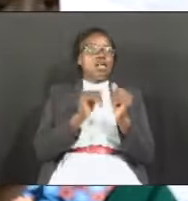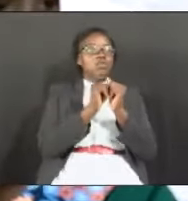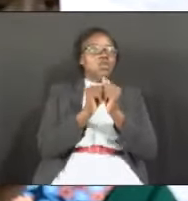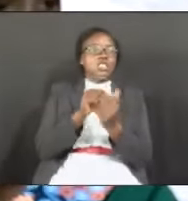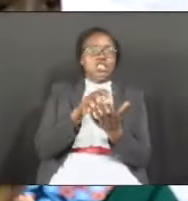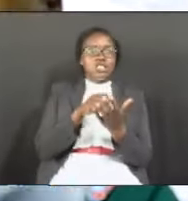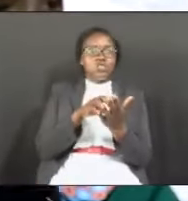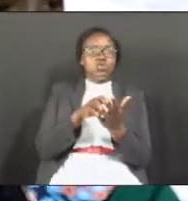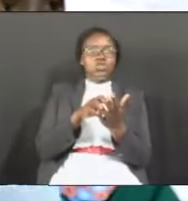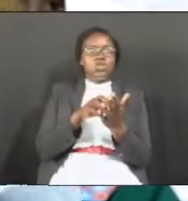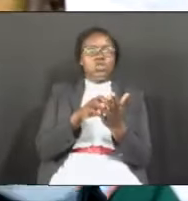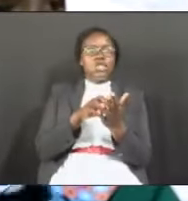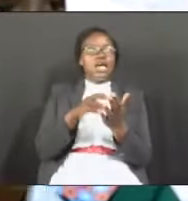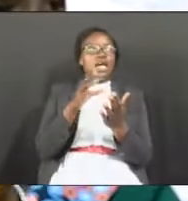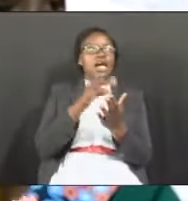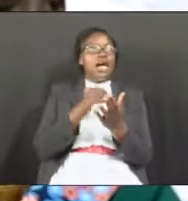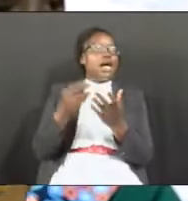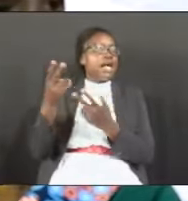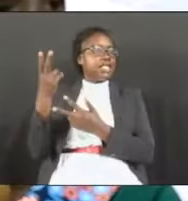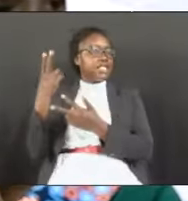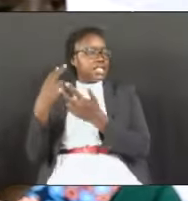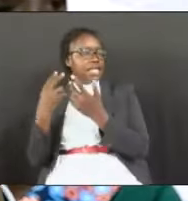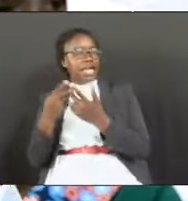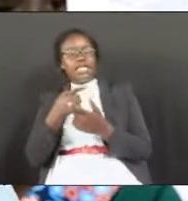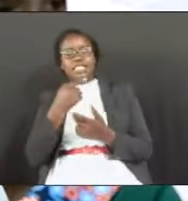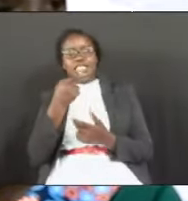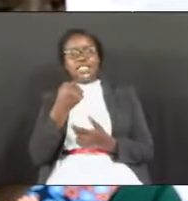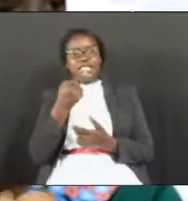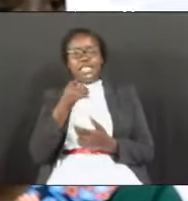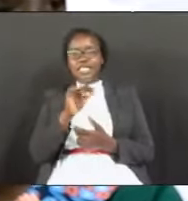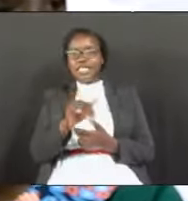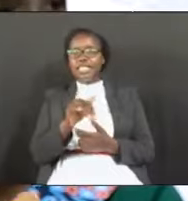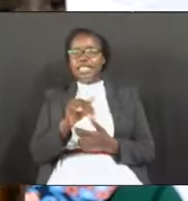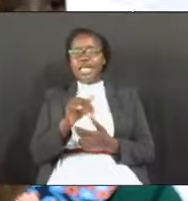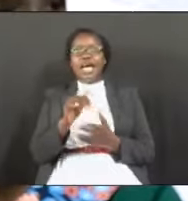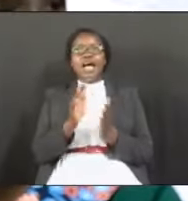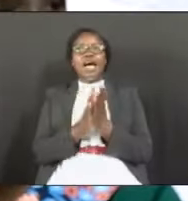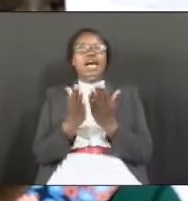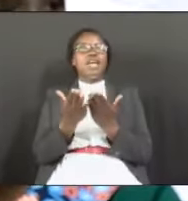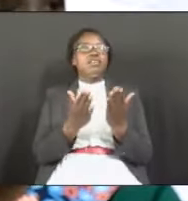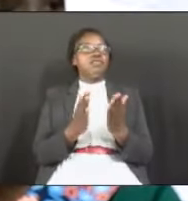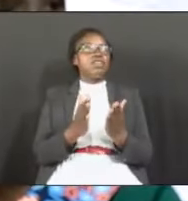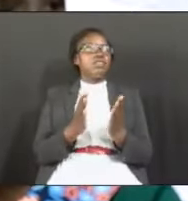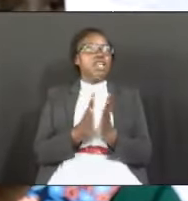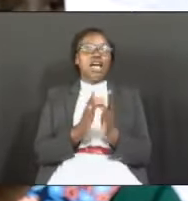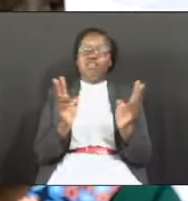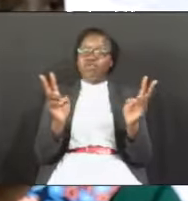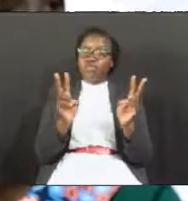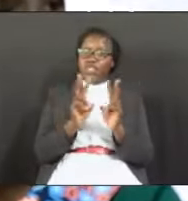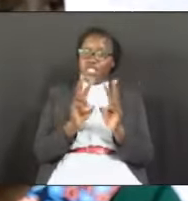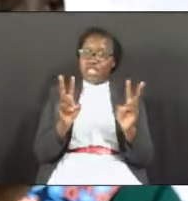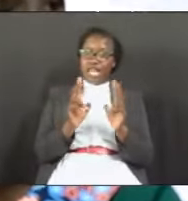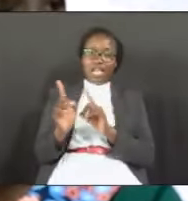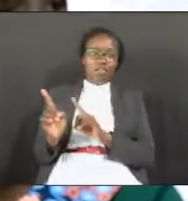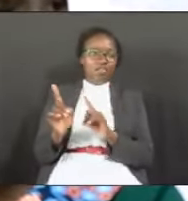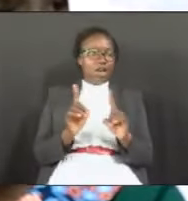situation of hunger. And here Jesus says, "I have sought, I have seen, I have